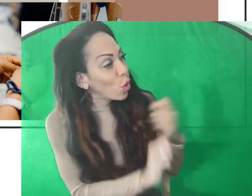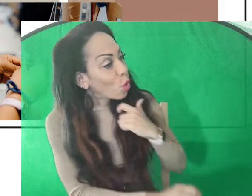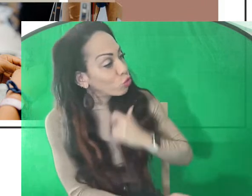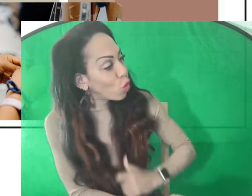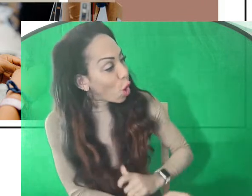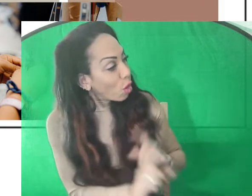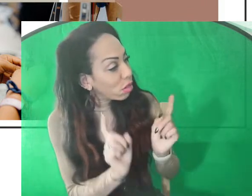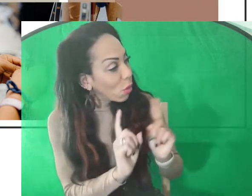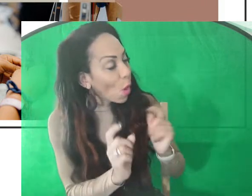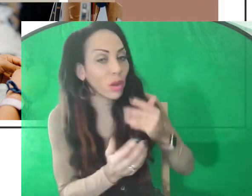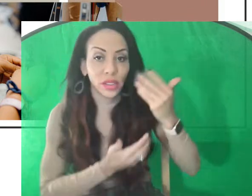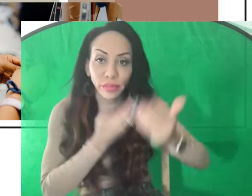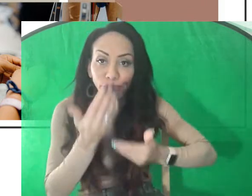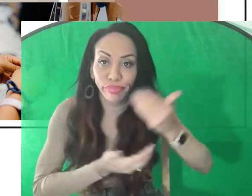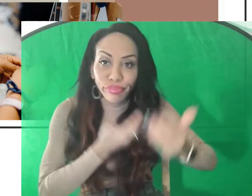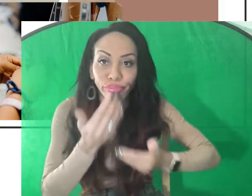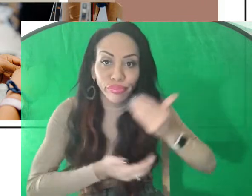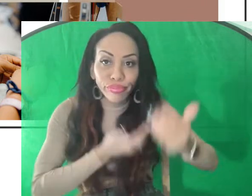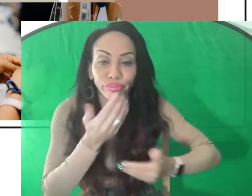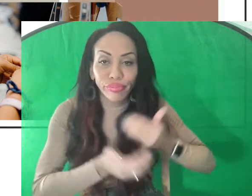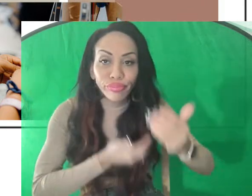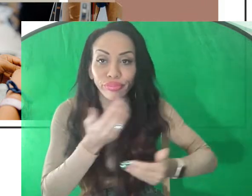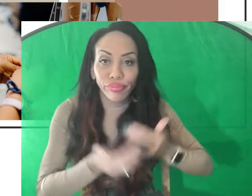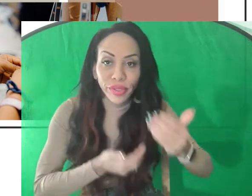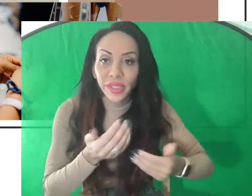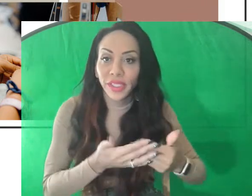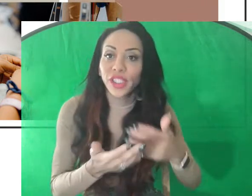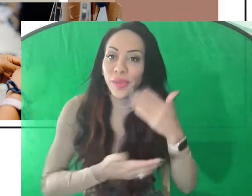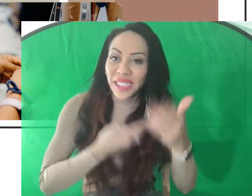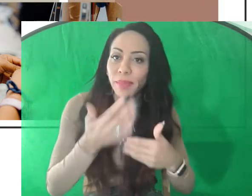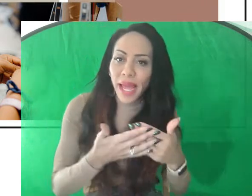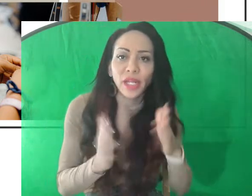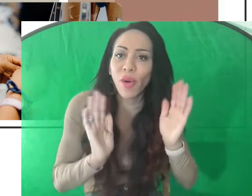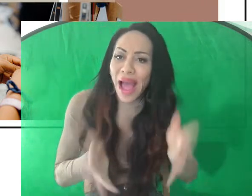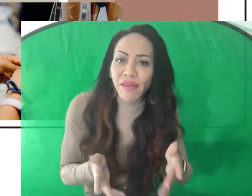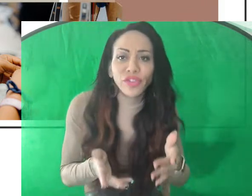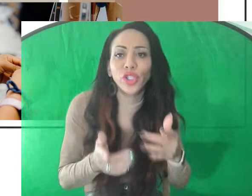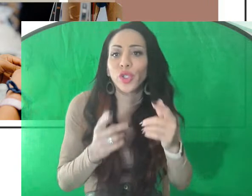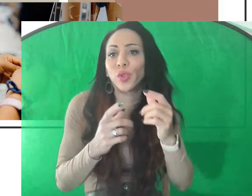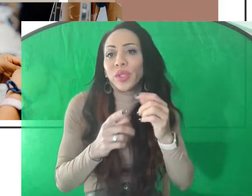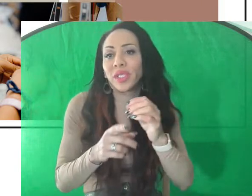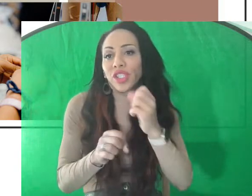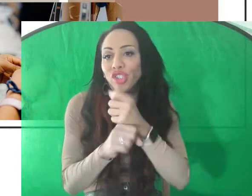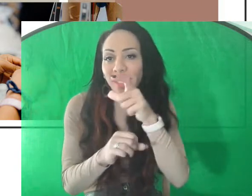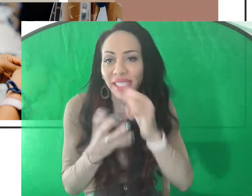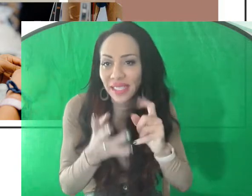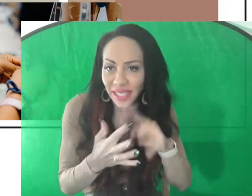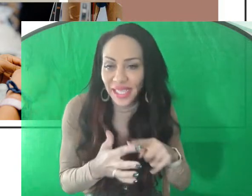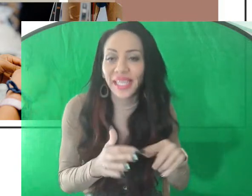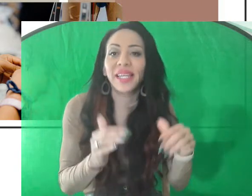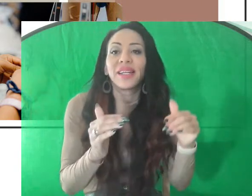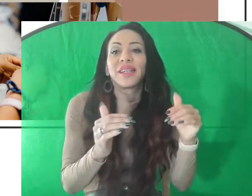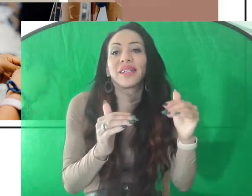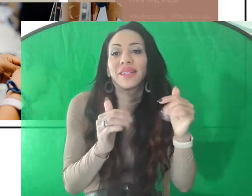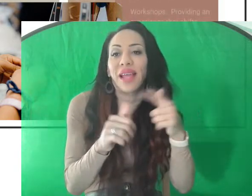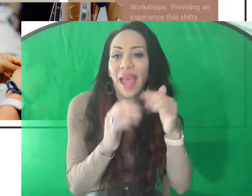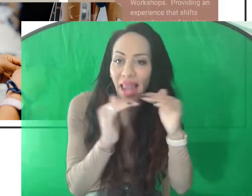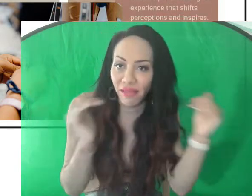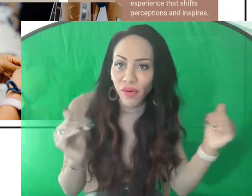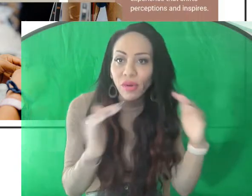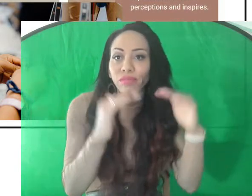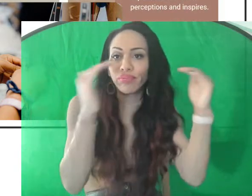kind of straight route in. And also what, again, that job looks like, so kids can kind of get an idea of what's involved.